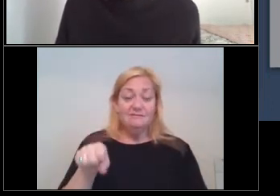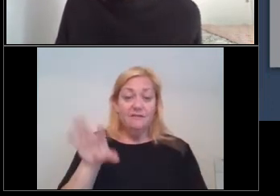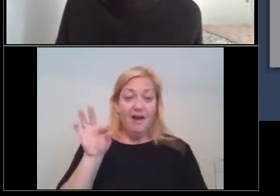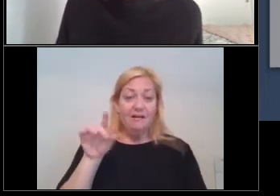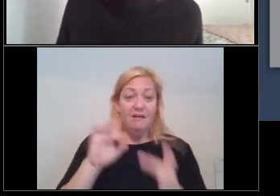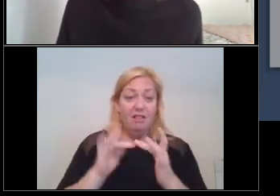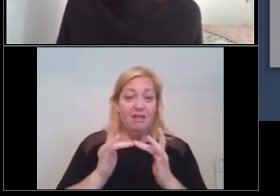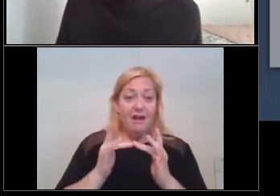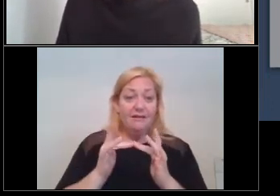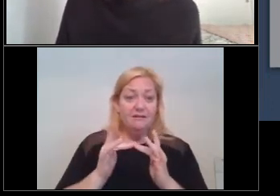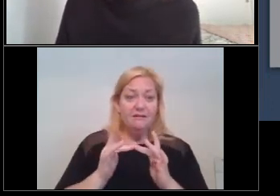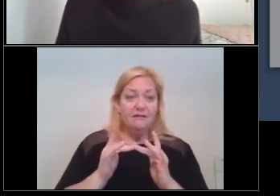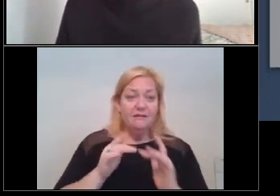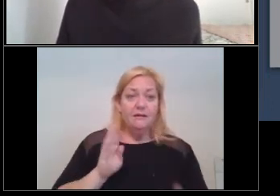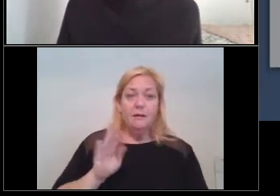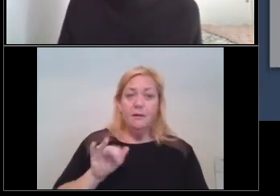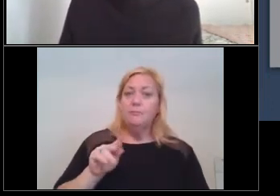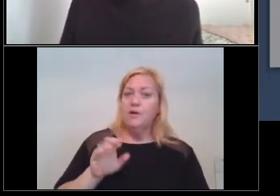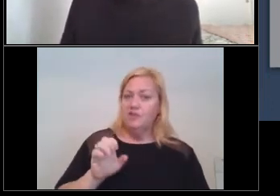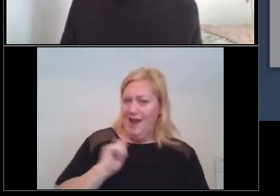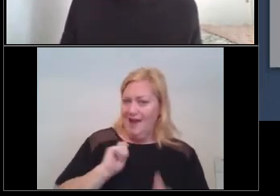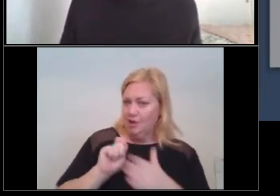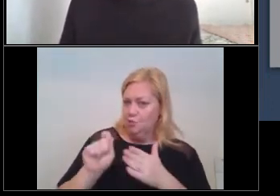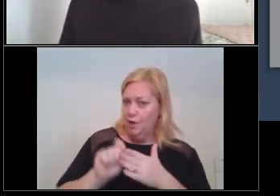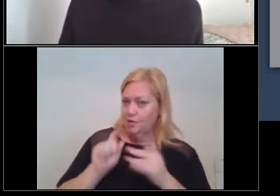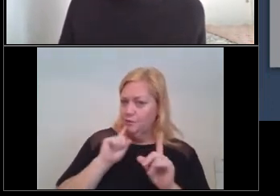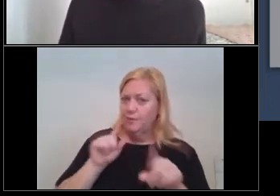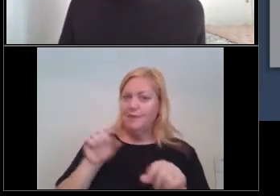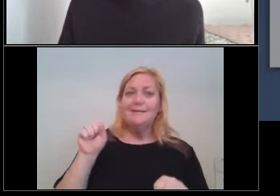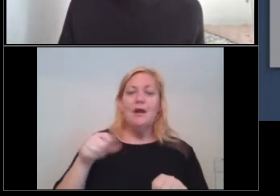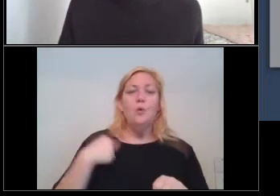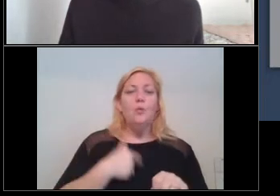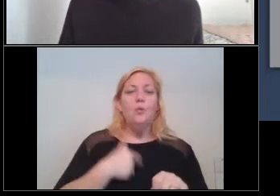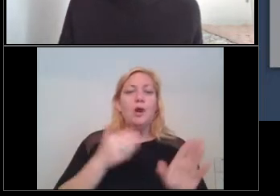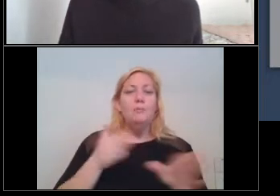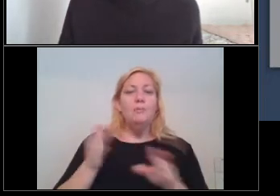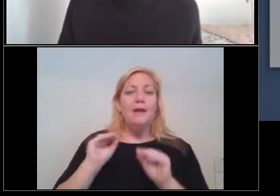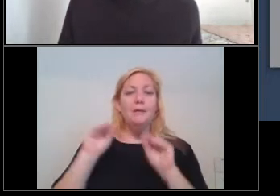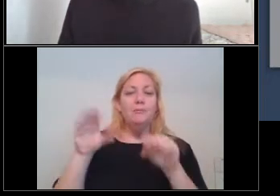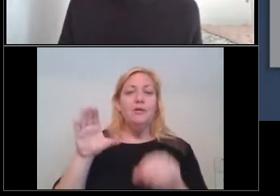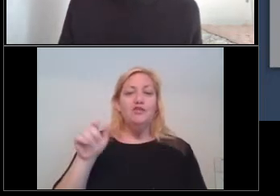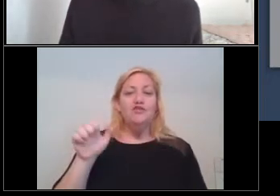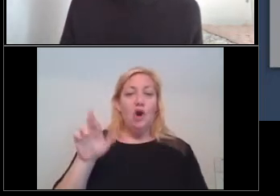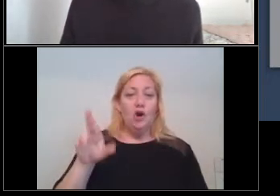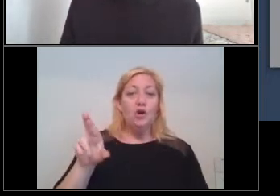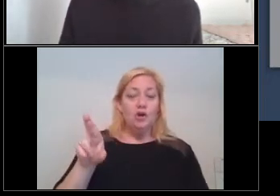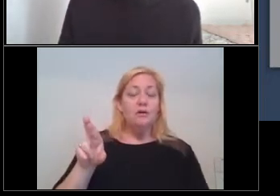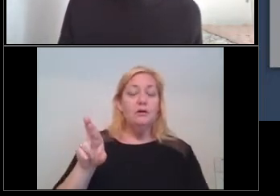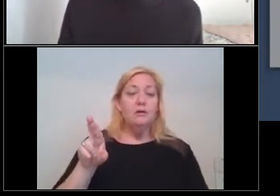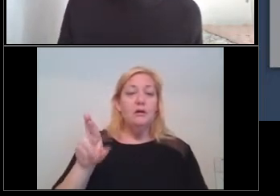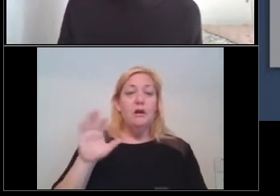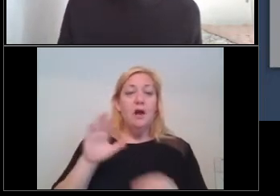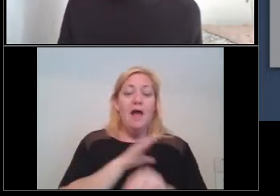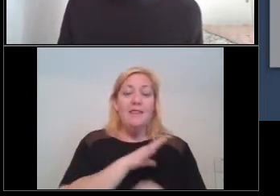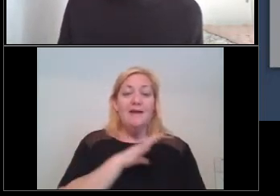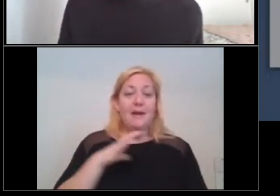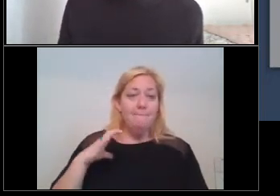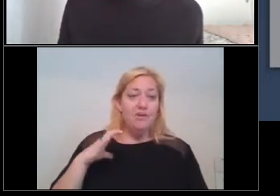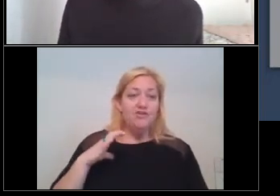I can go ahead and provide a response to that. So we are planning to post the charter on the Commission's